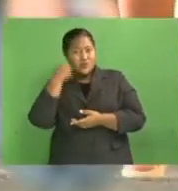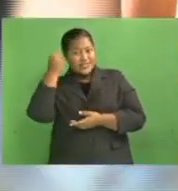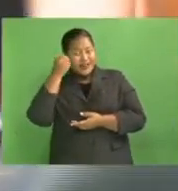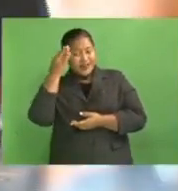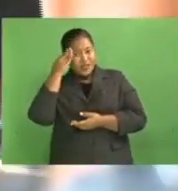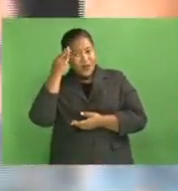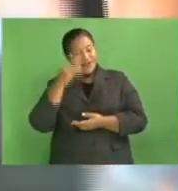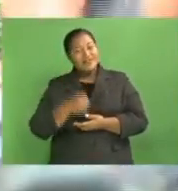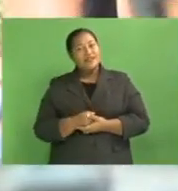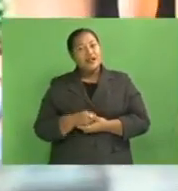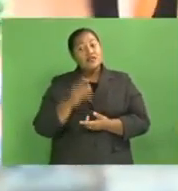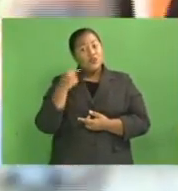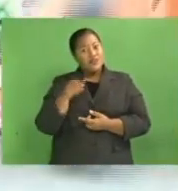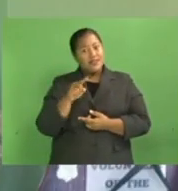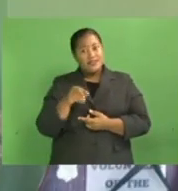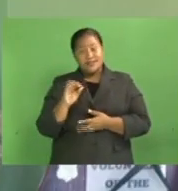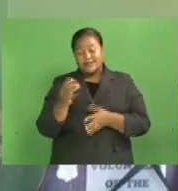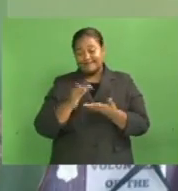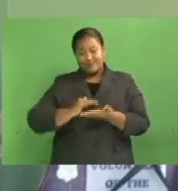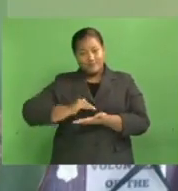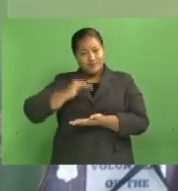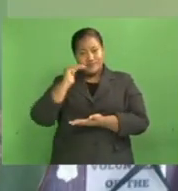This is a massive increase.